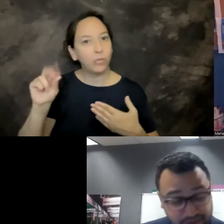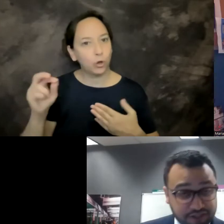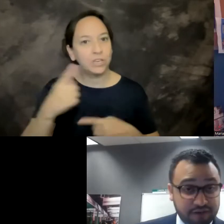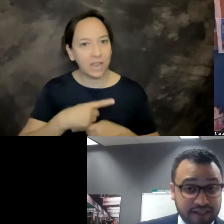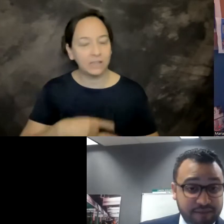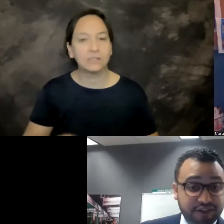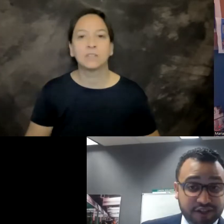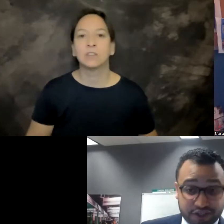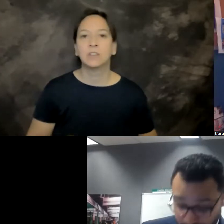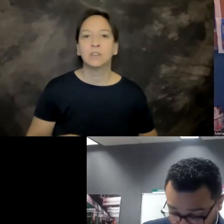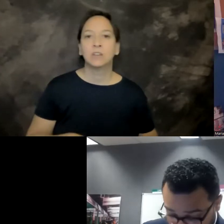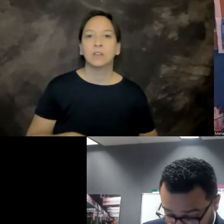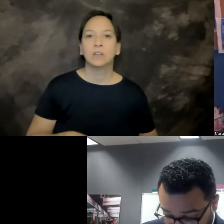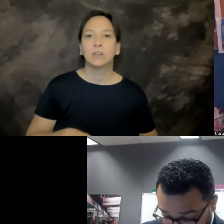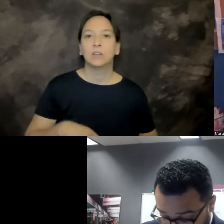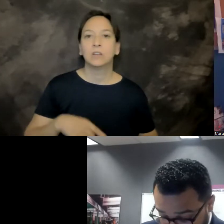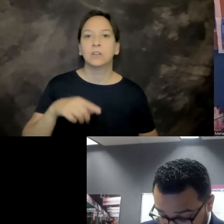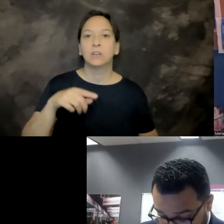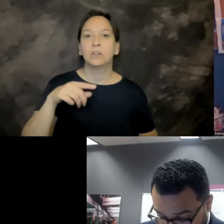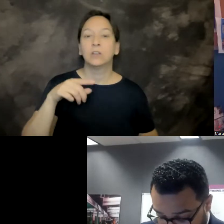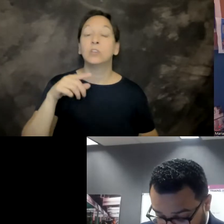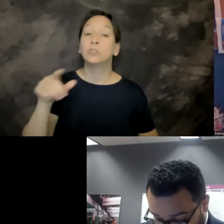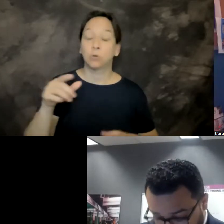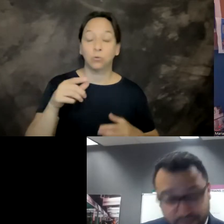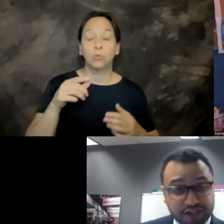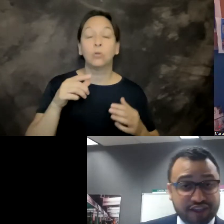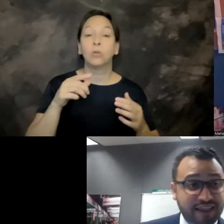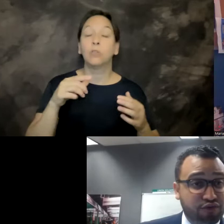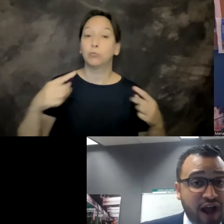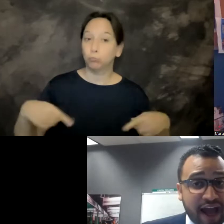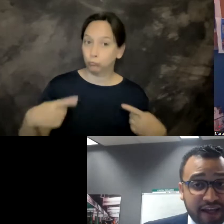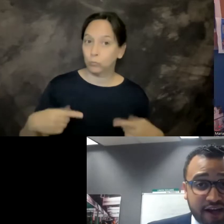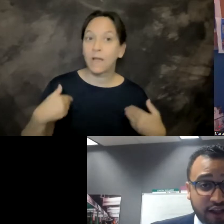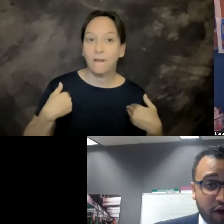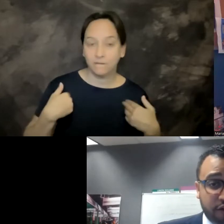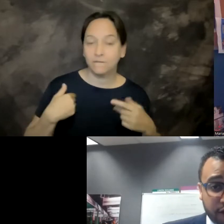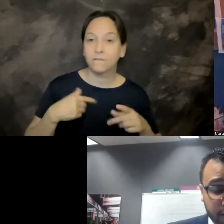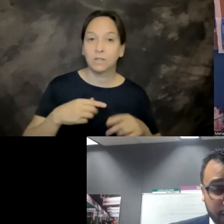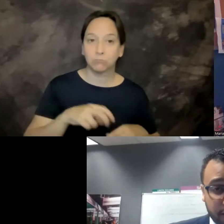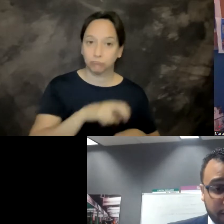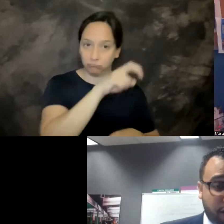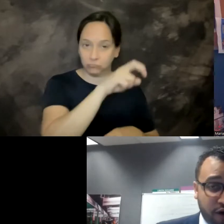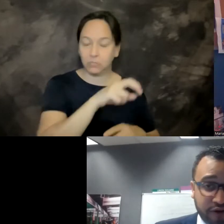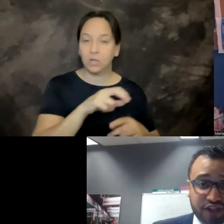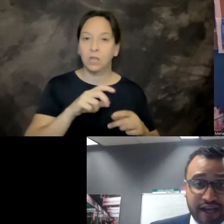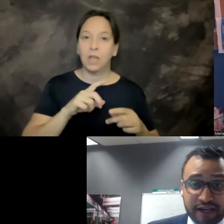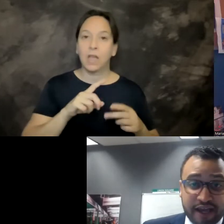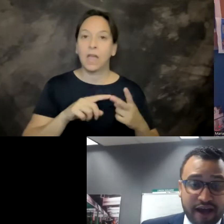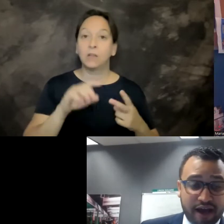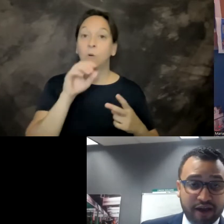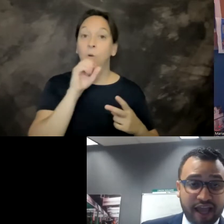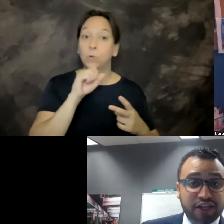As I mentioned, the shuttles are going to be accessible. I would also mention that the ride along the Orange